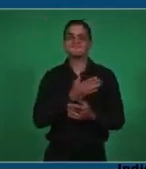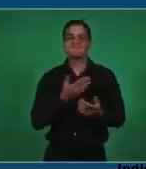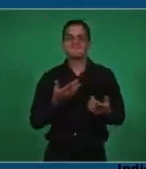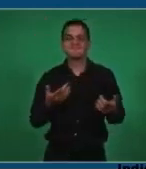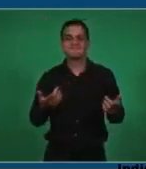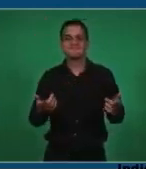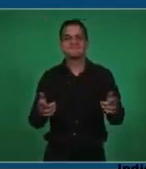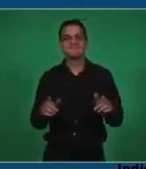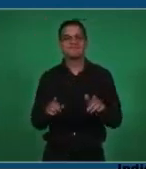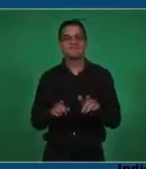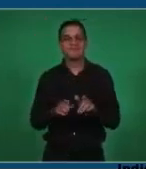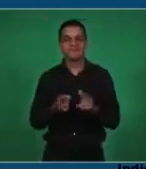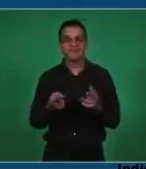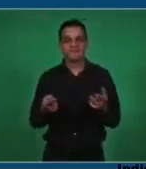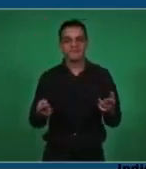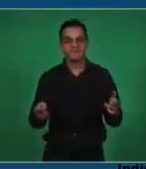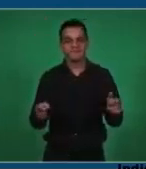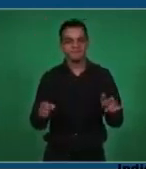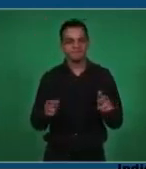inhabit in me.